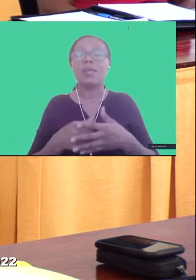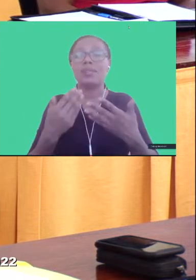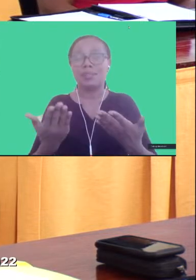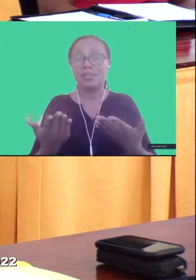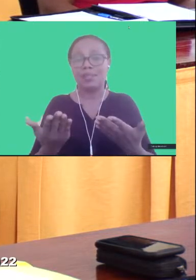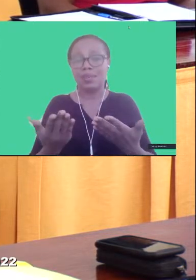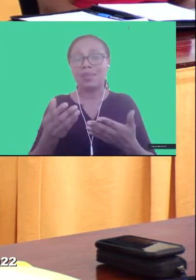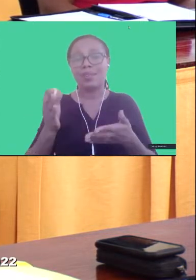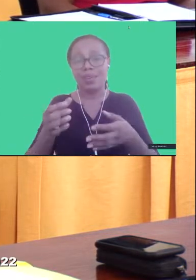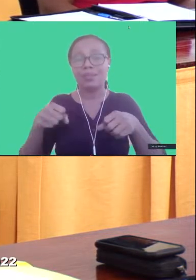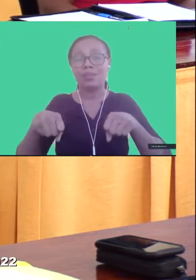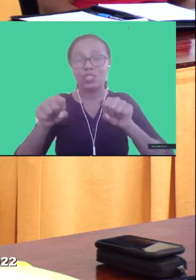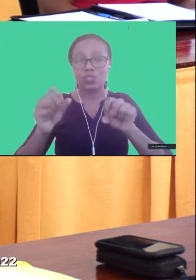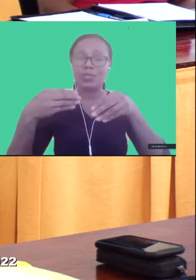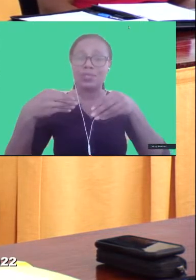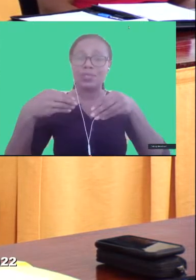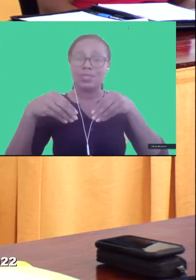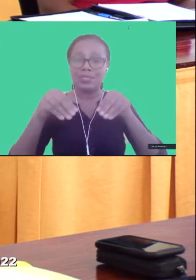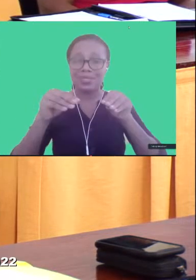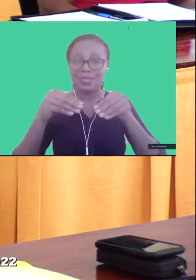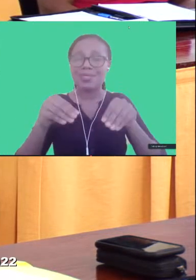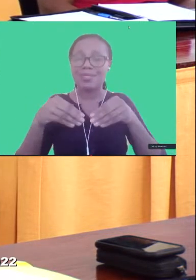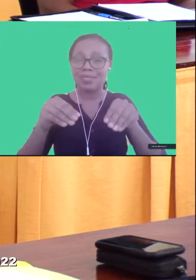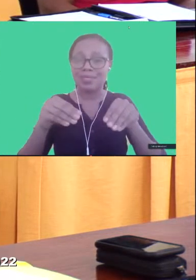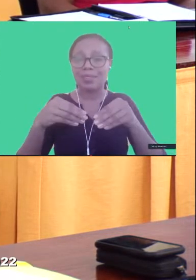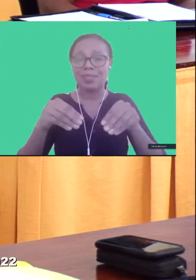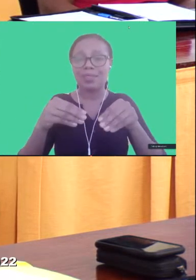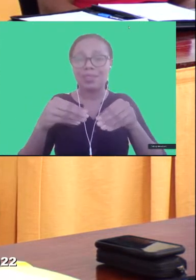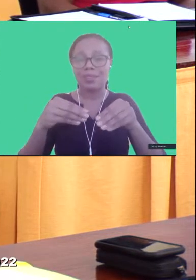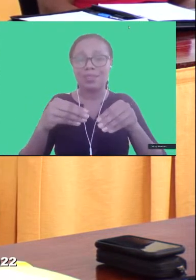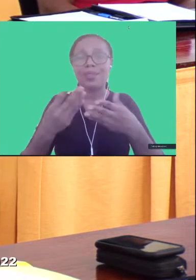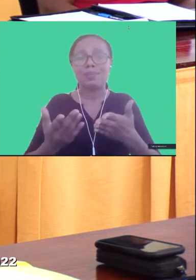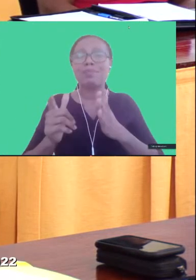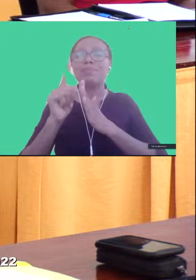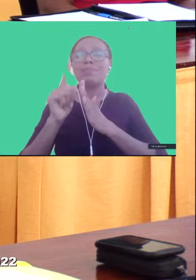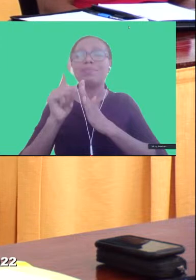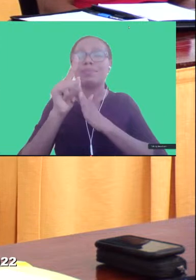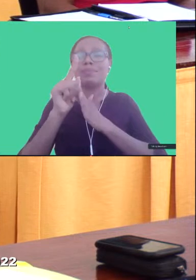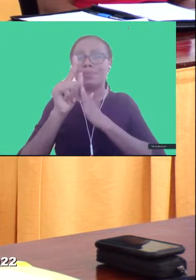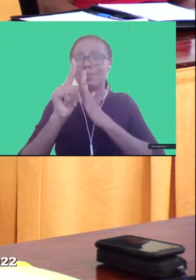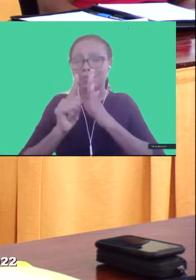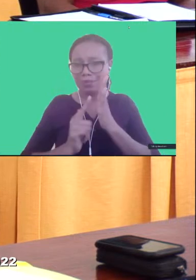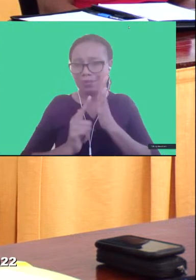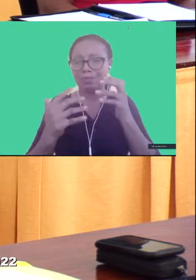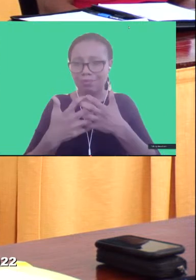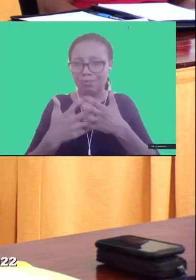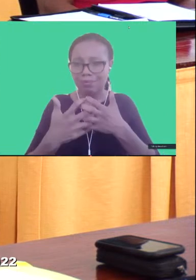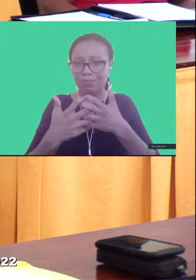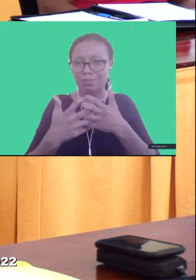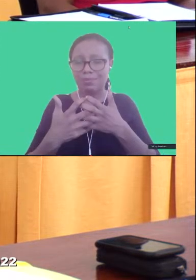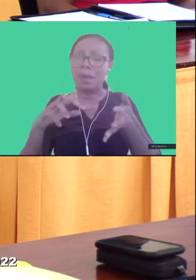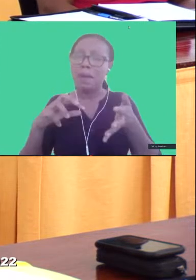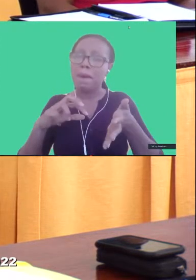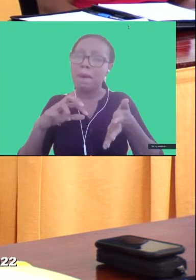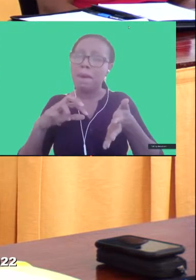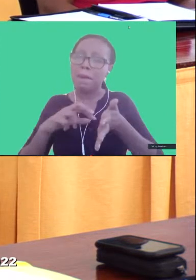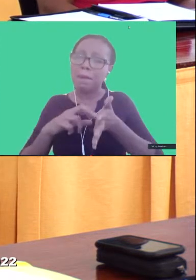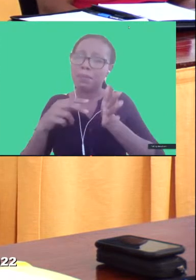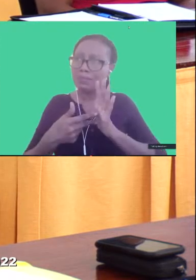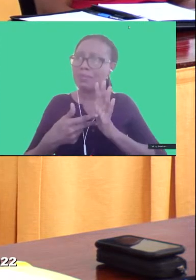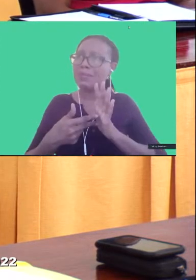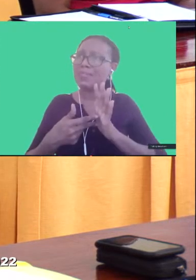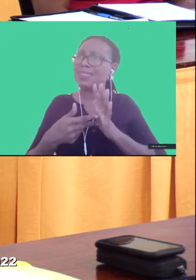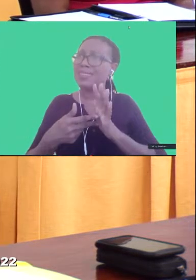means that we cannot continue to have vendors operating almost on a willy-nilly